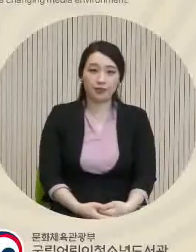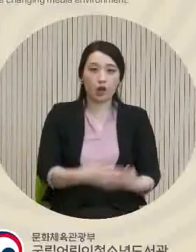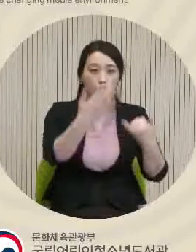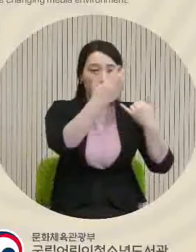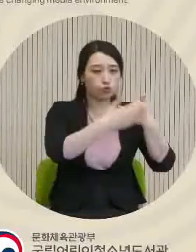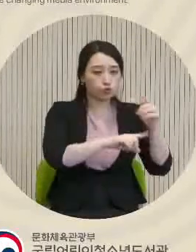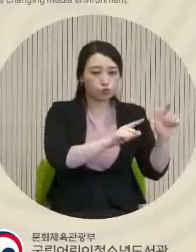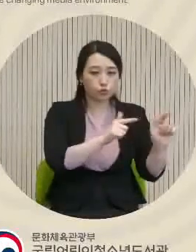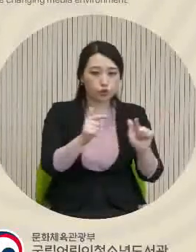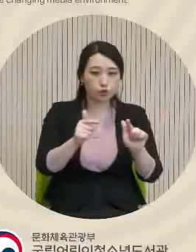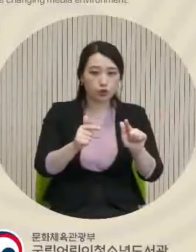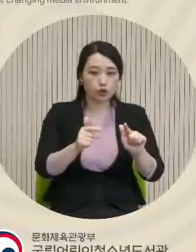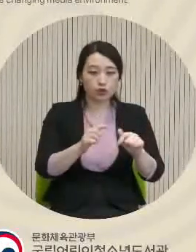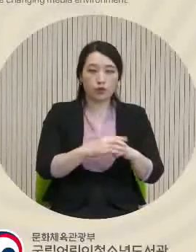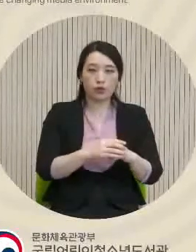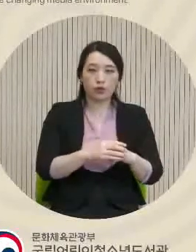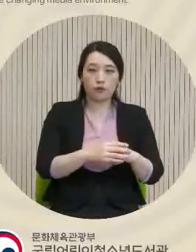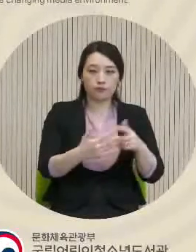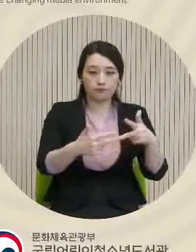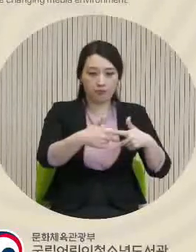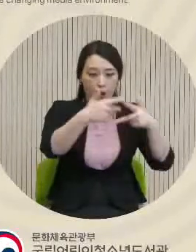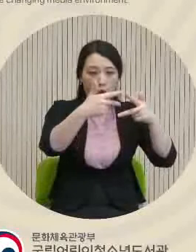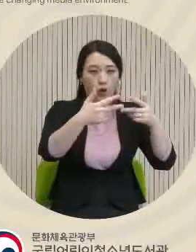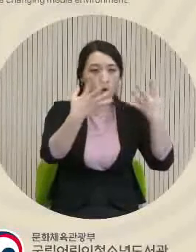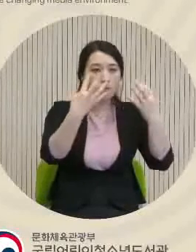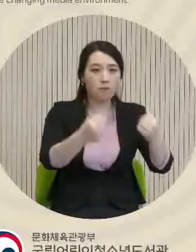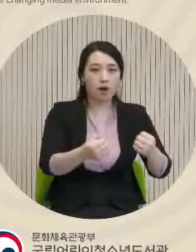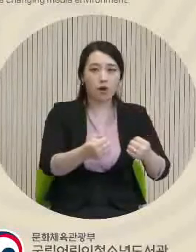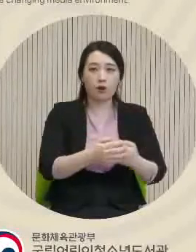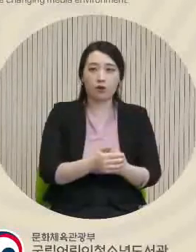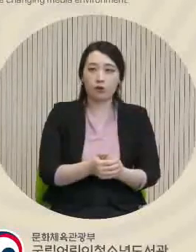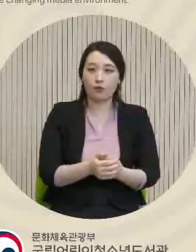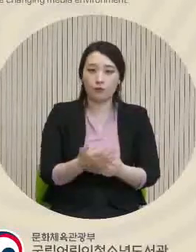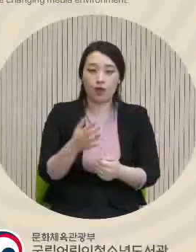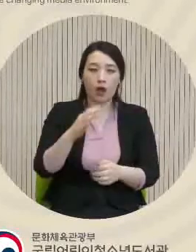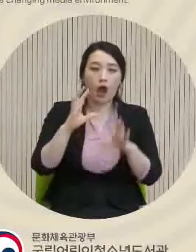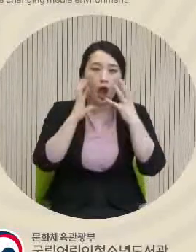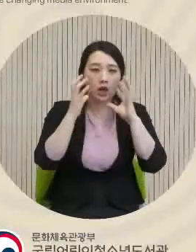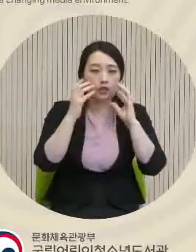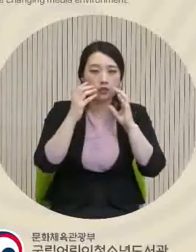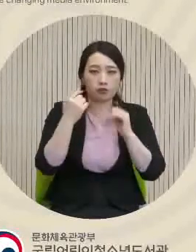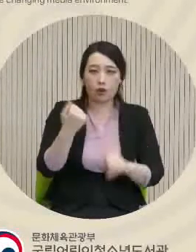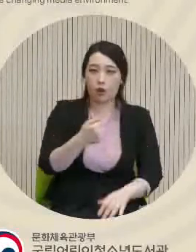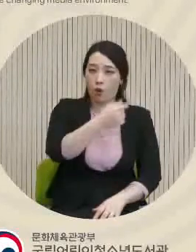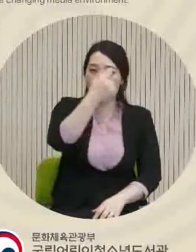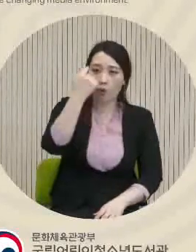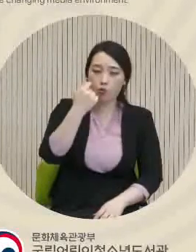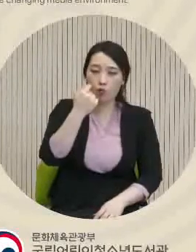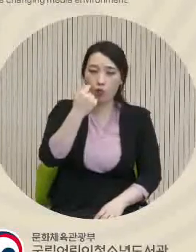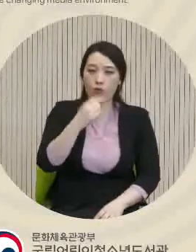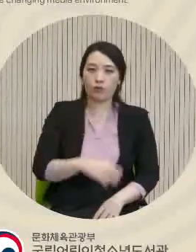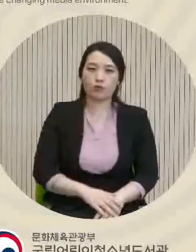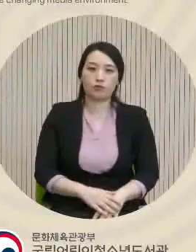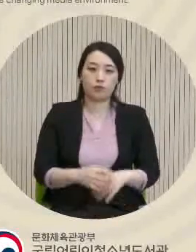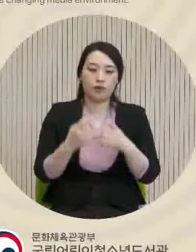was another important education point. With the increasing